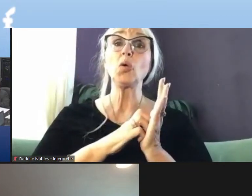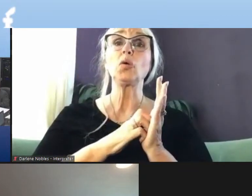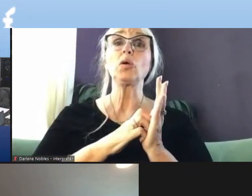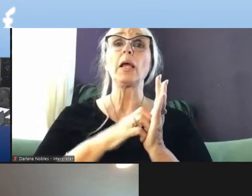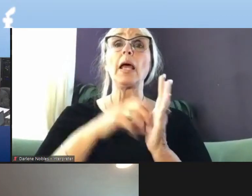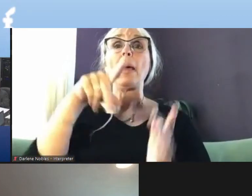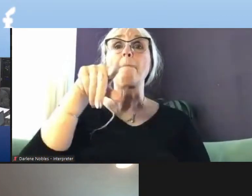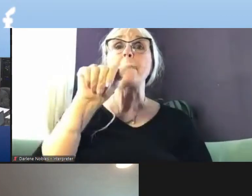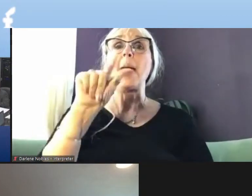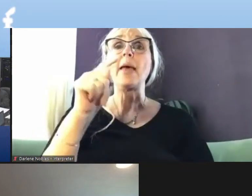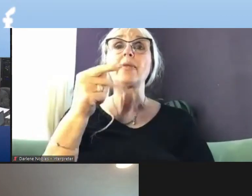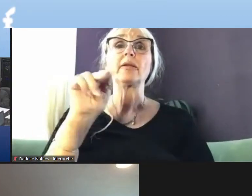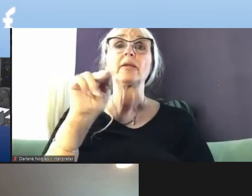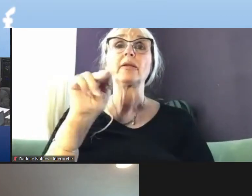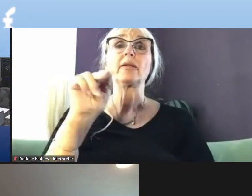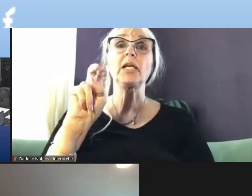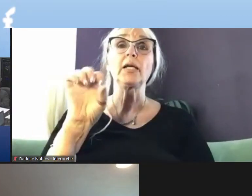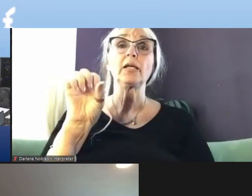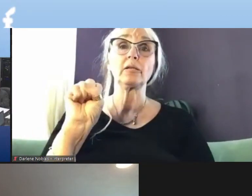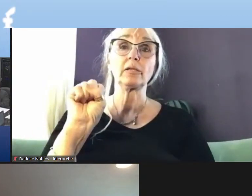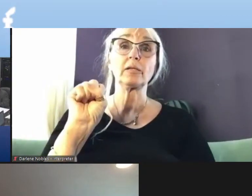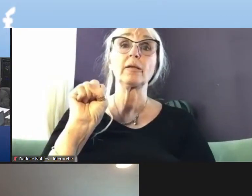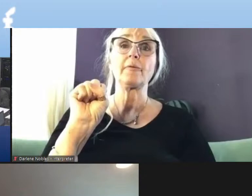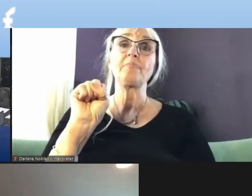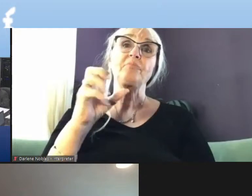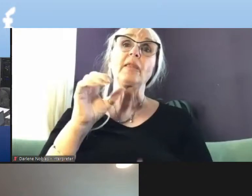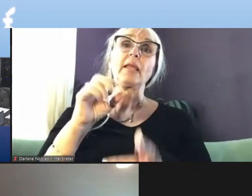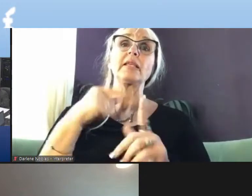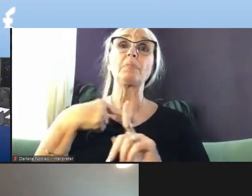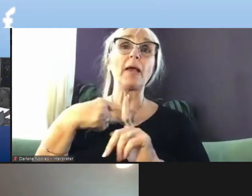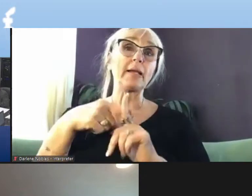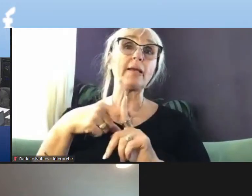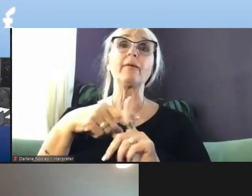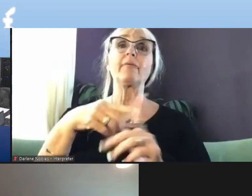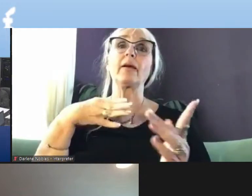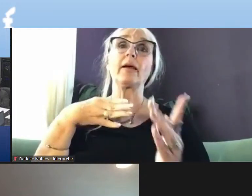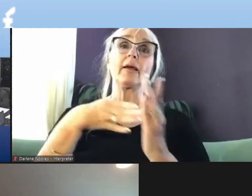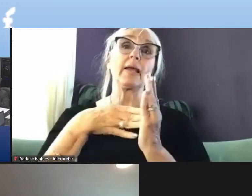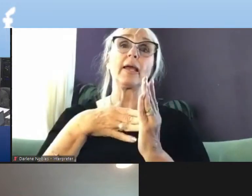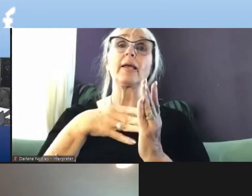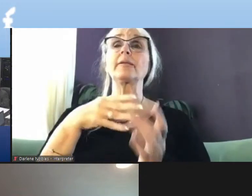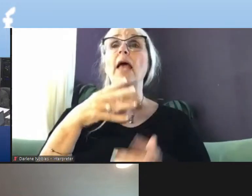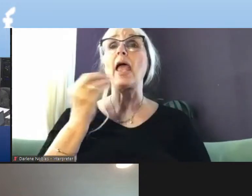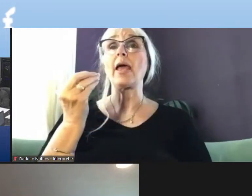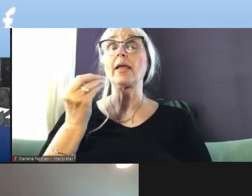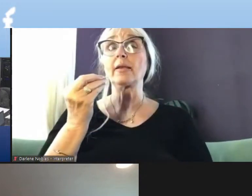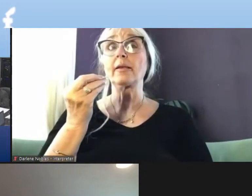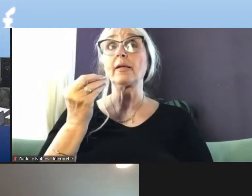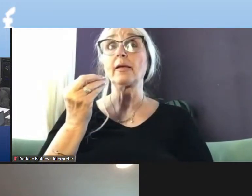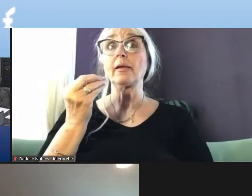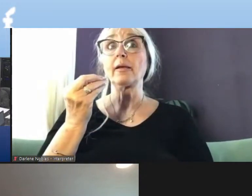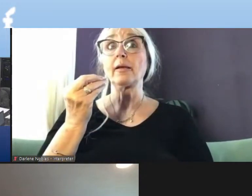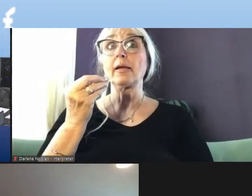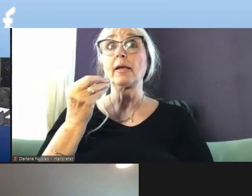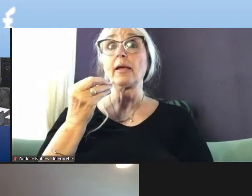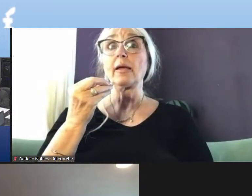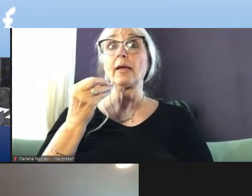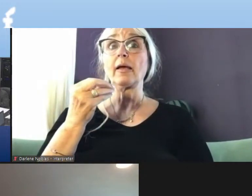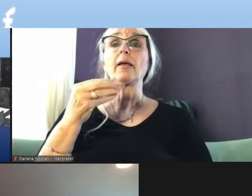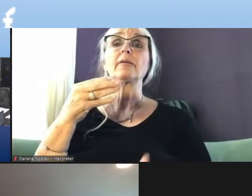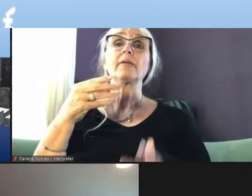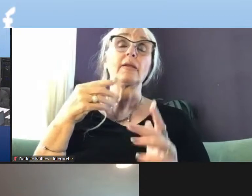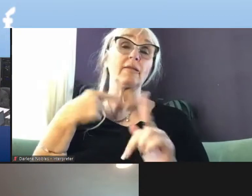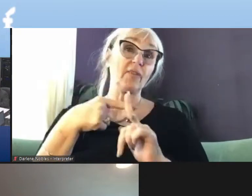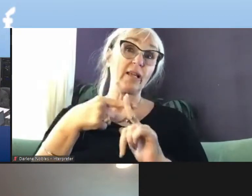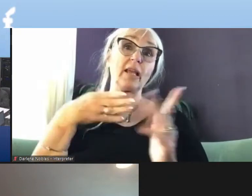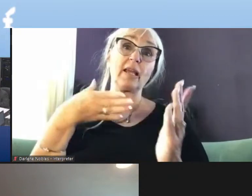pathogens. It's effective against, and it's effective against fungi and other